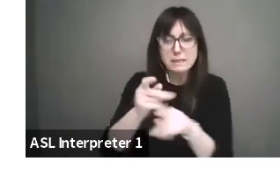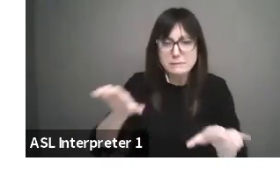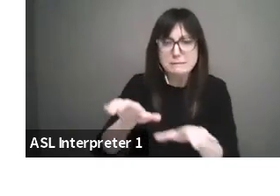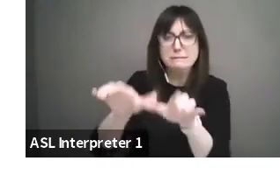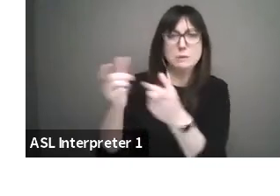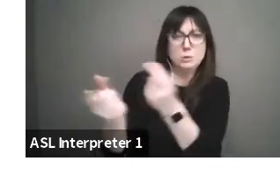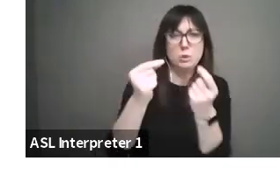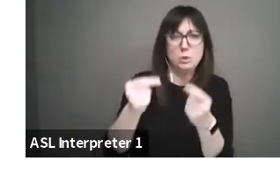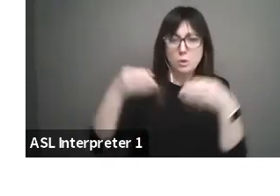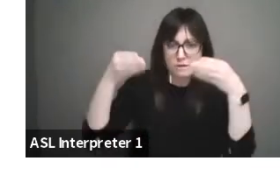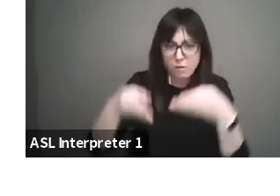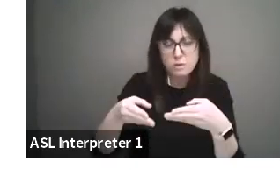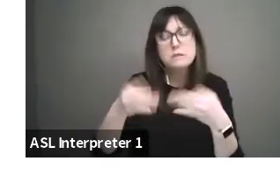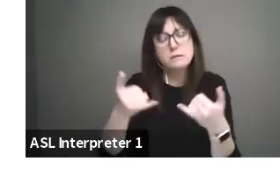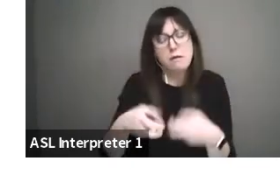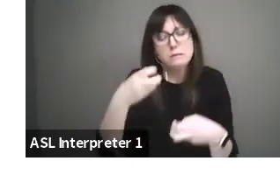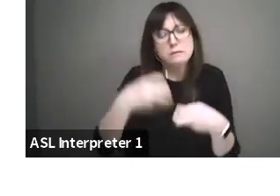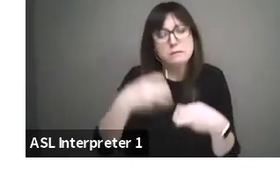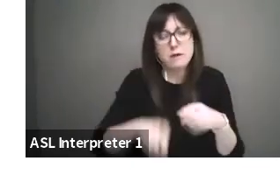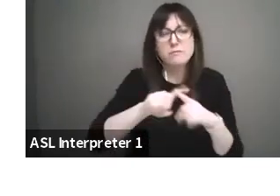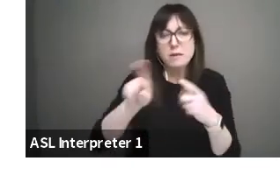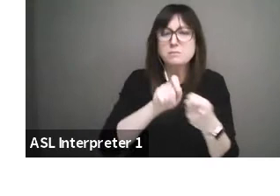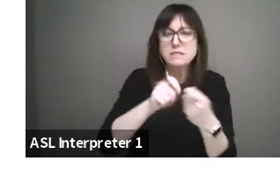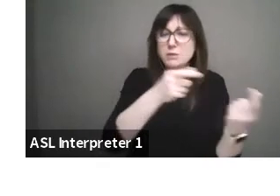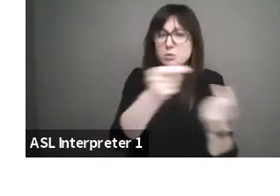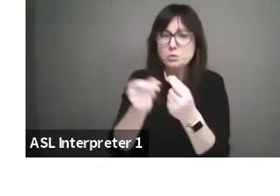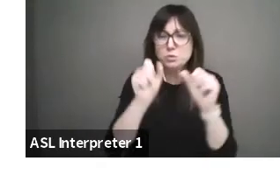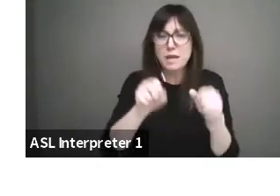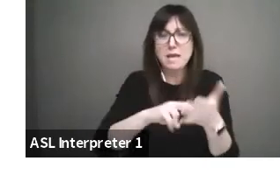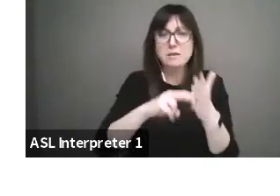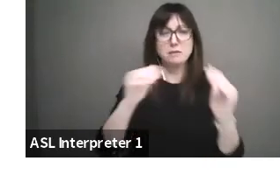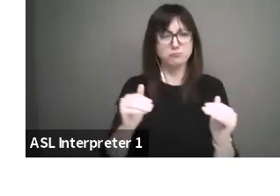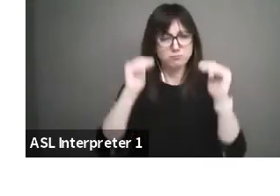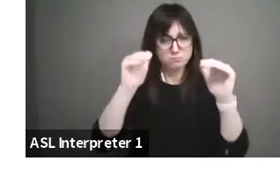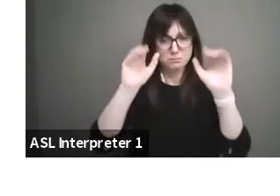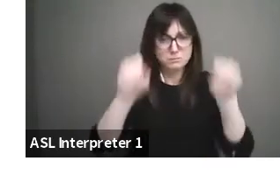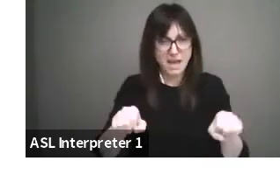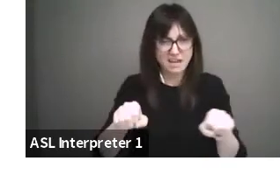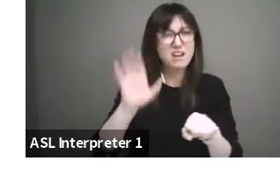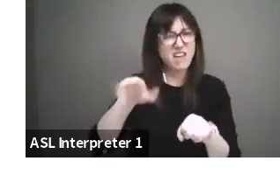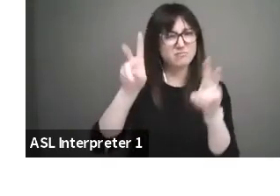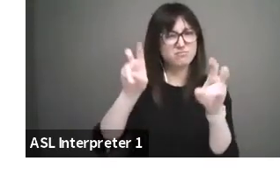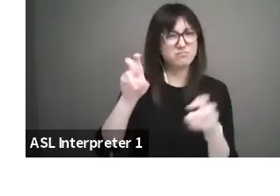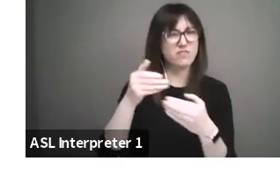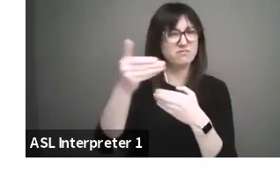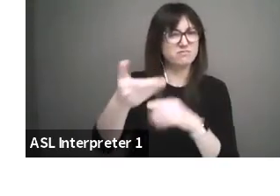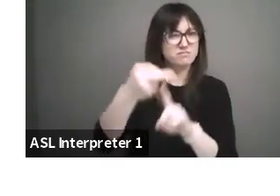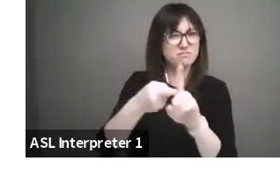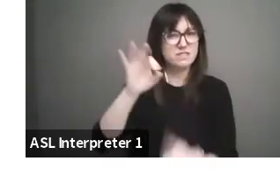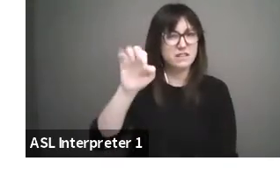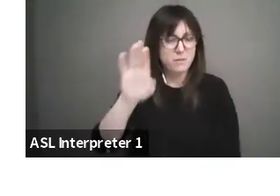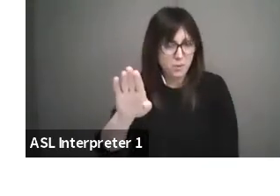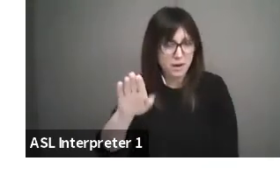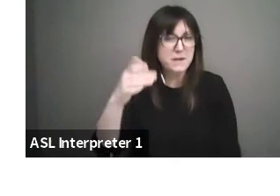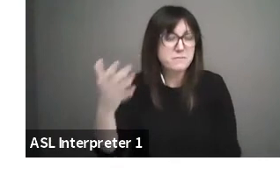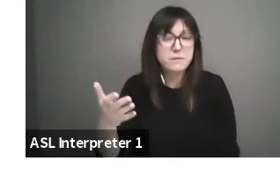ever, but there's some specific actions leaders can take to improve it. So you can join us in February to learn more. And of course, thank